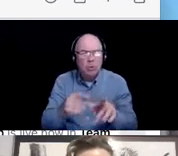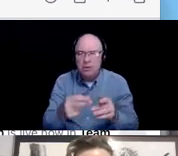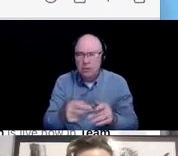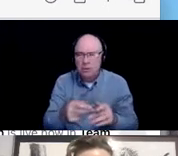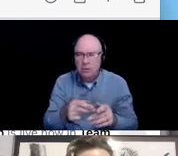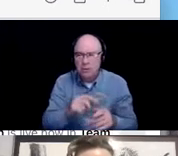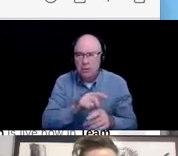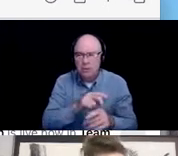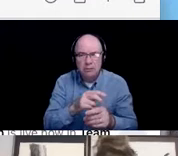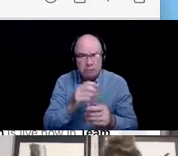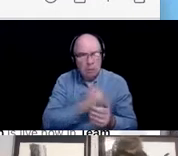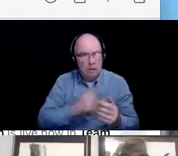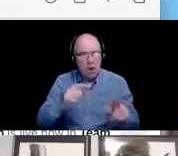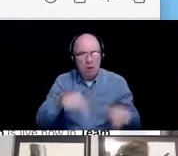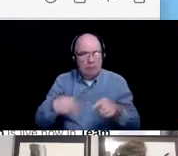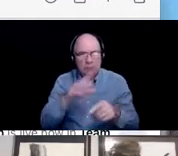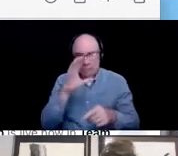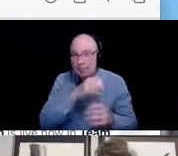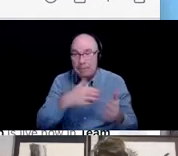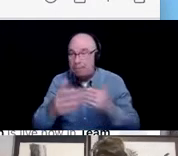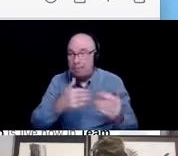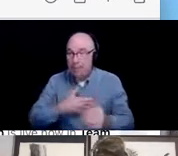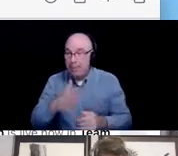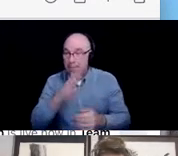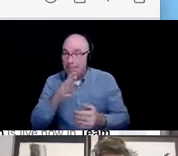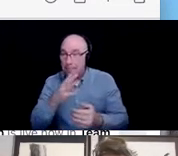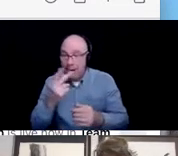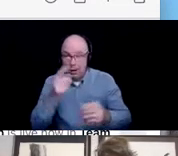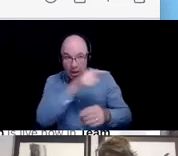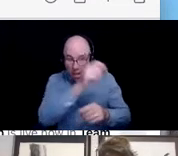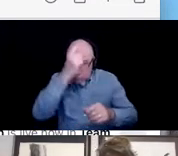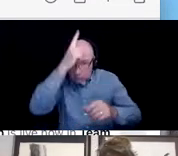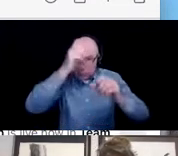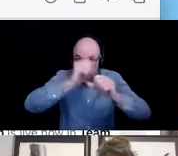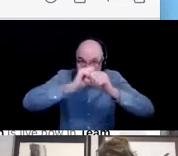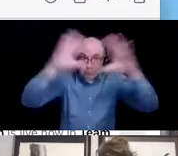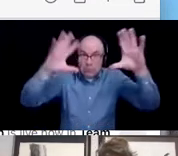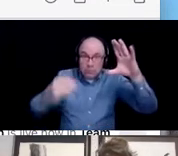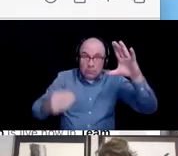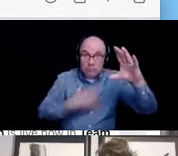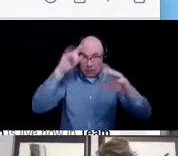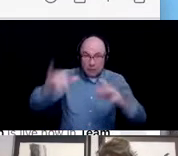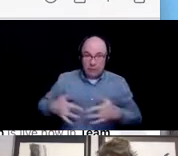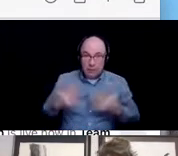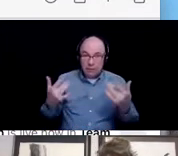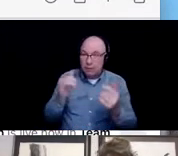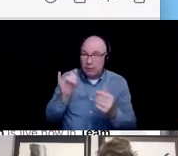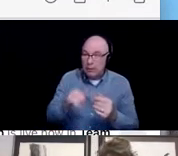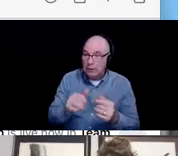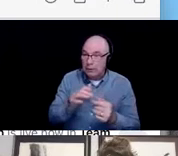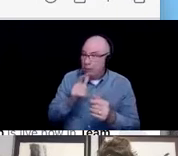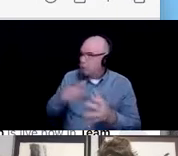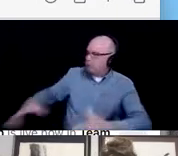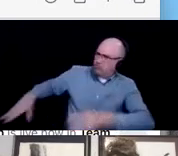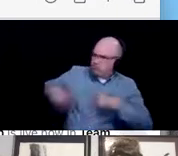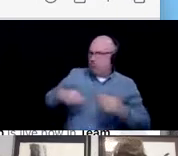Sonia shared about the opportunity, and my mom caught the vision and the passion from that event, and she ran with the business,